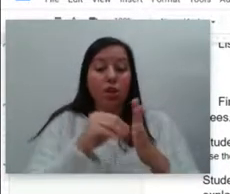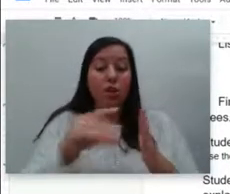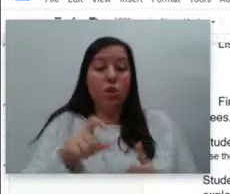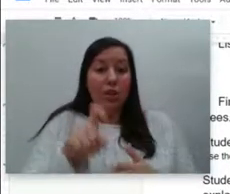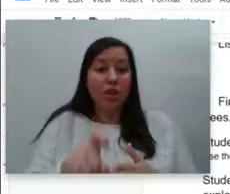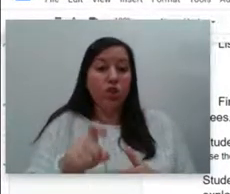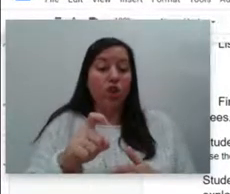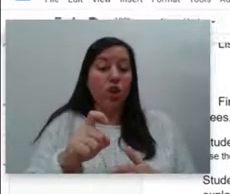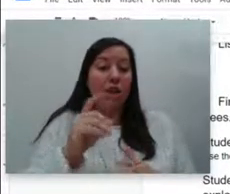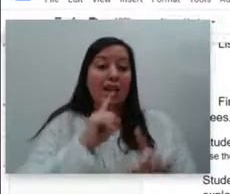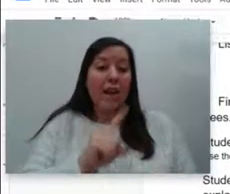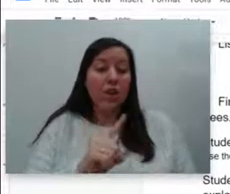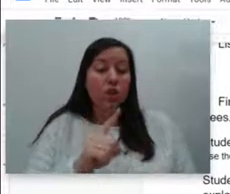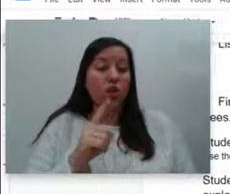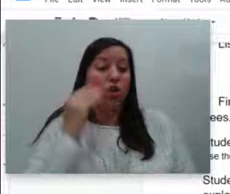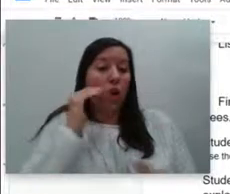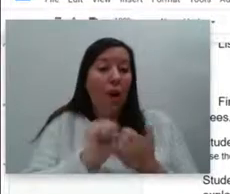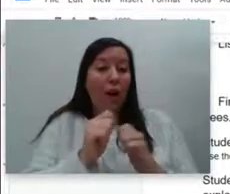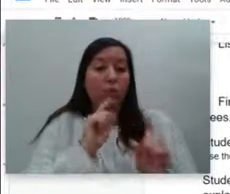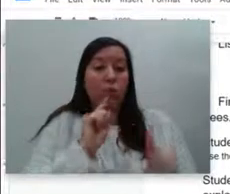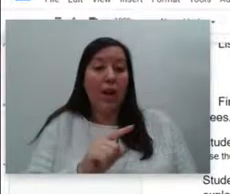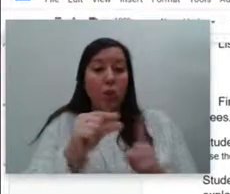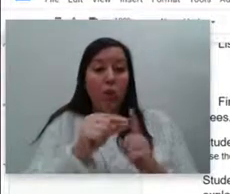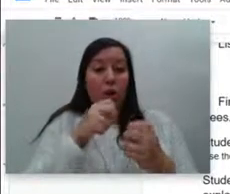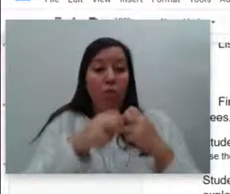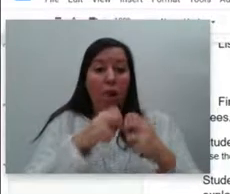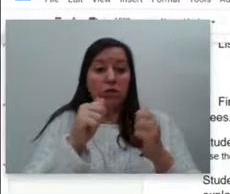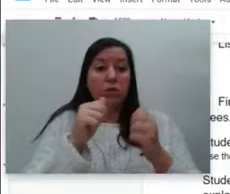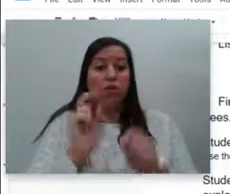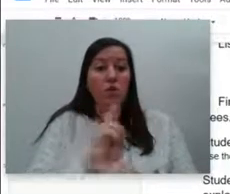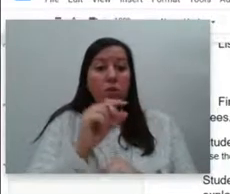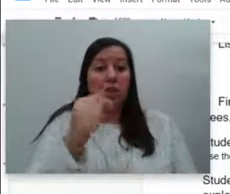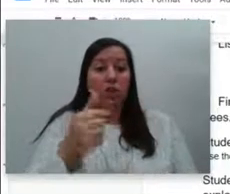to answer word problems using GCF and LCM.